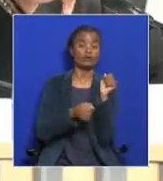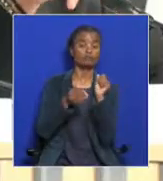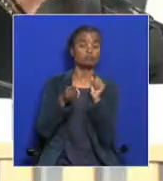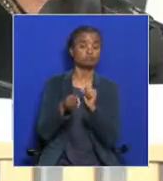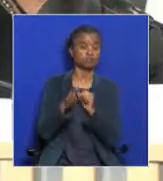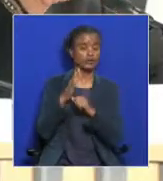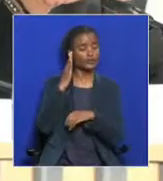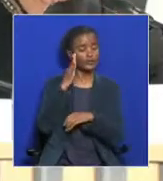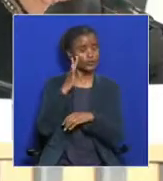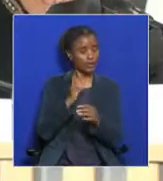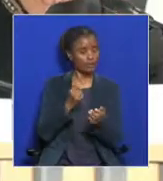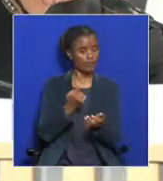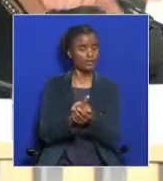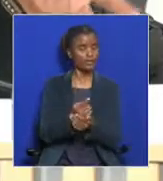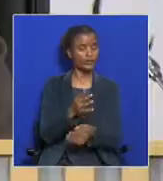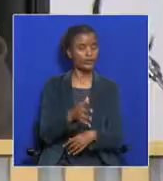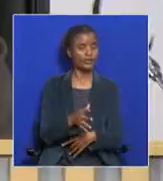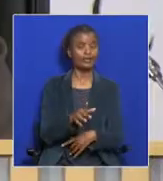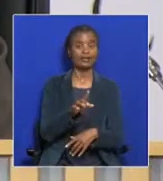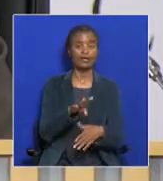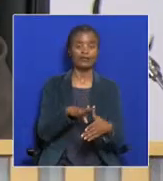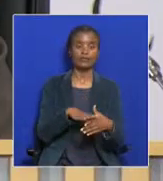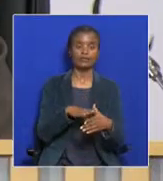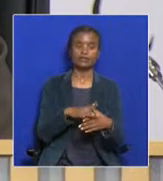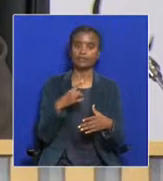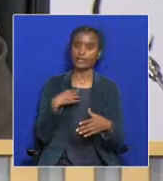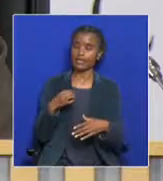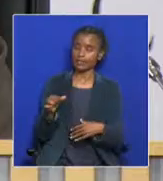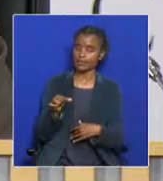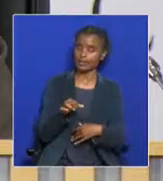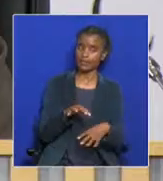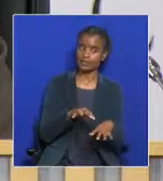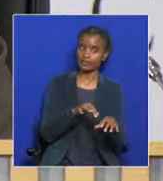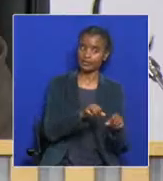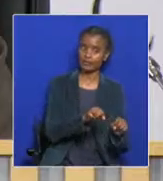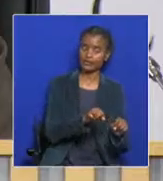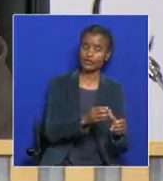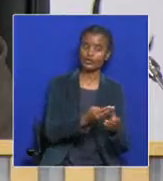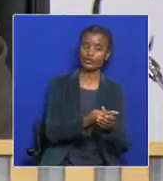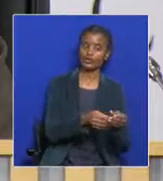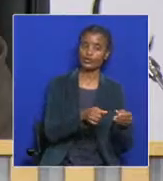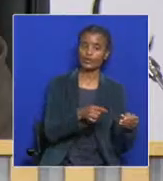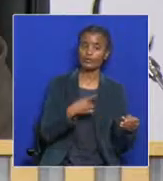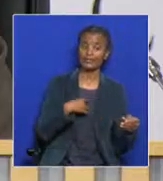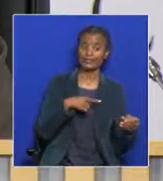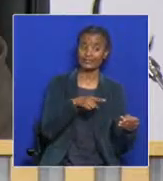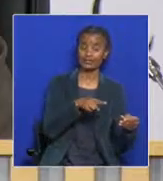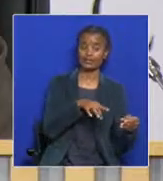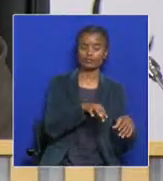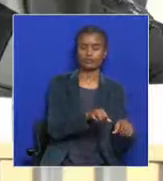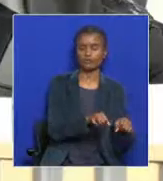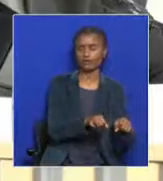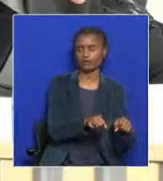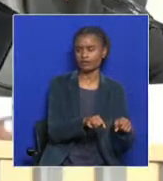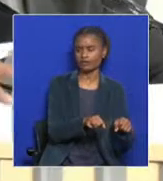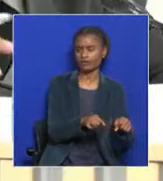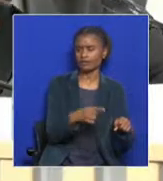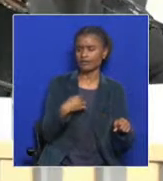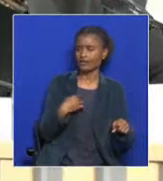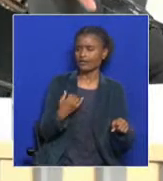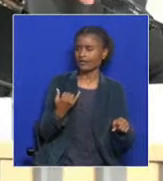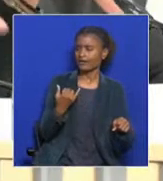And for that reason, I took over. People took over his dockets, and I took this one over. It seems like it's